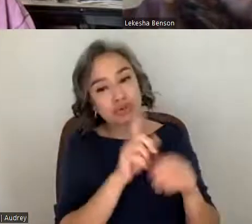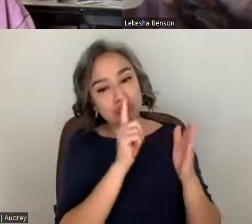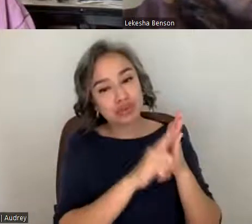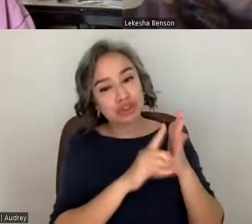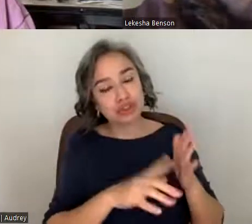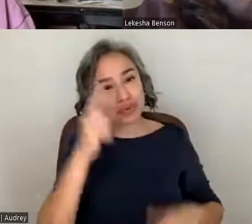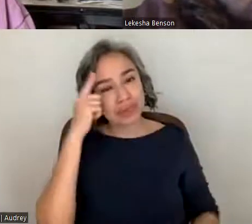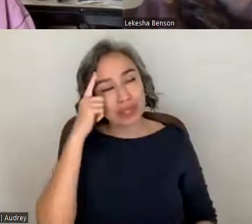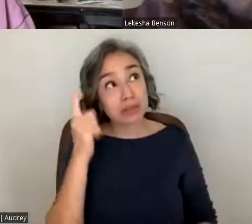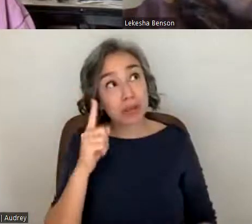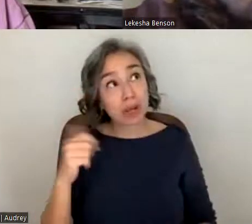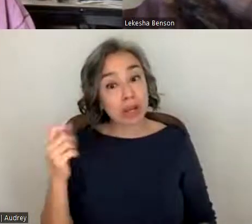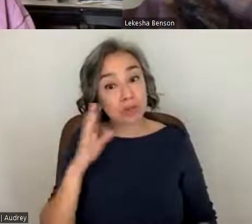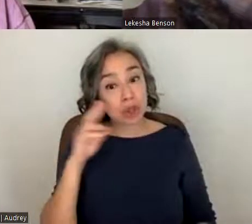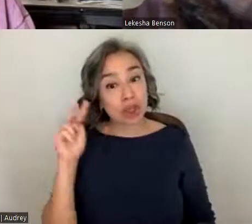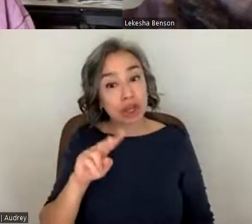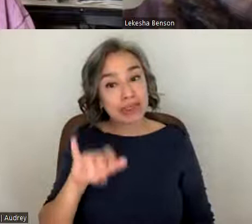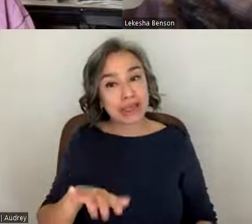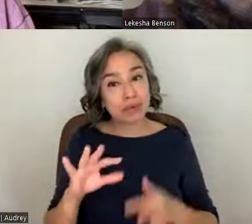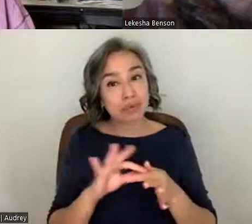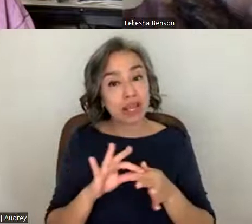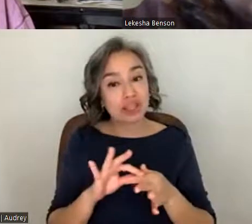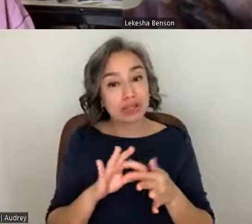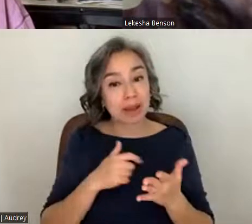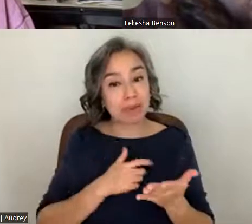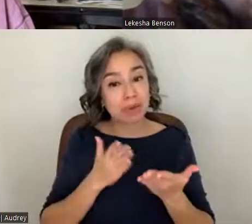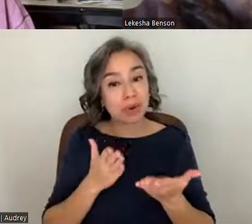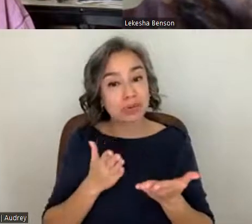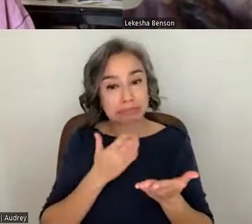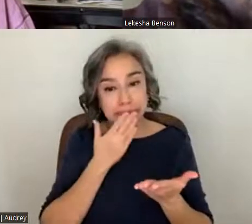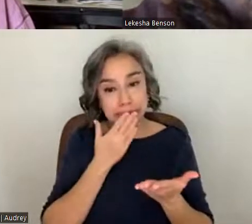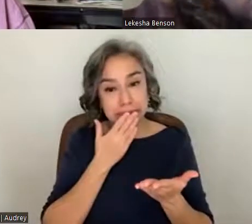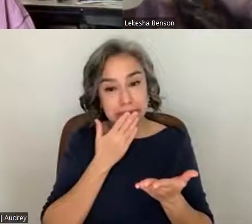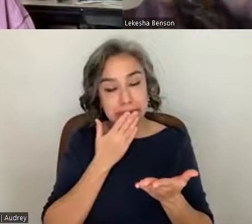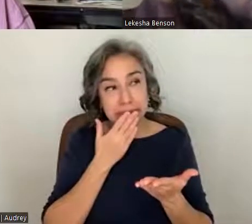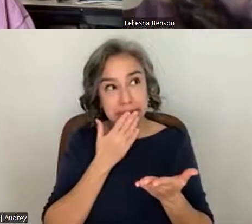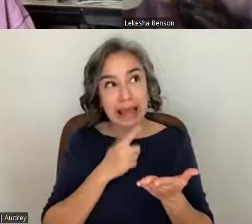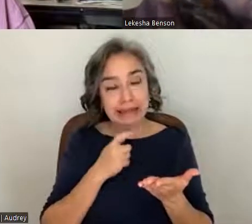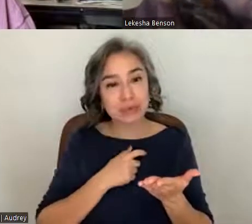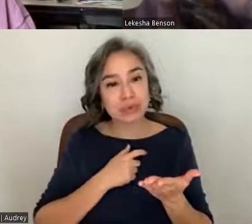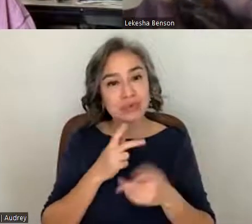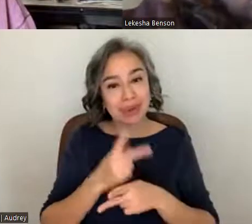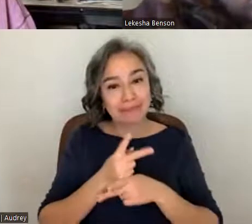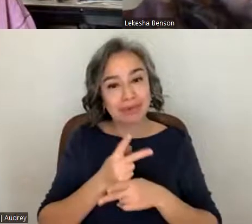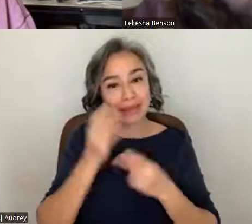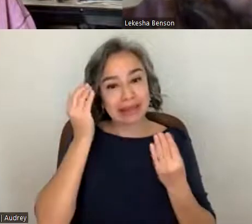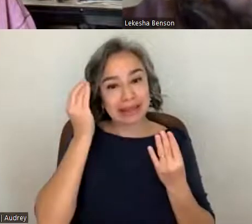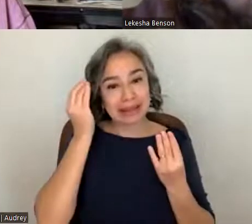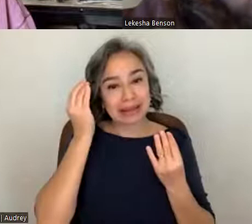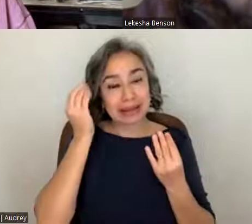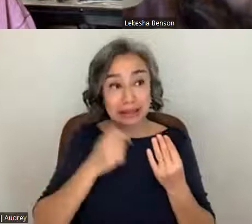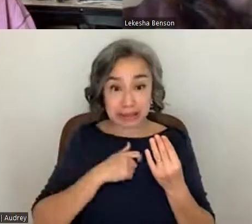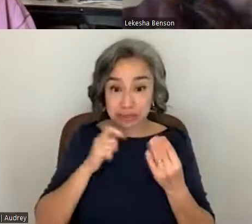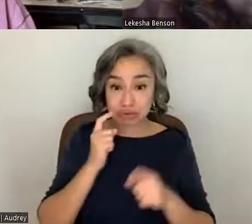this relationship that I'm proposing to start. And I really need to think about, am I actually doing this the right